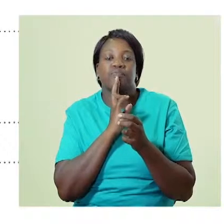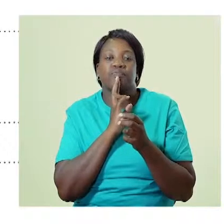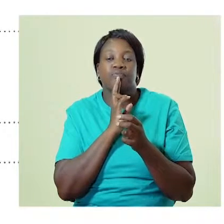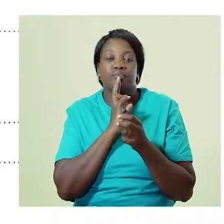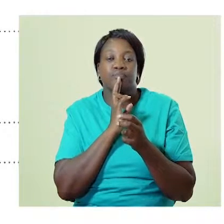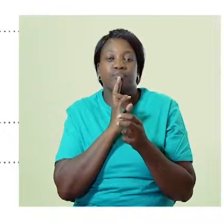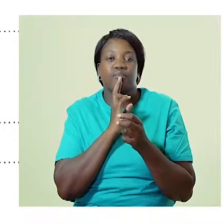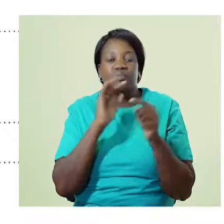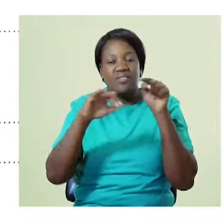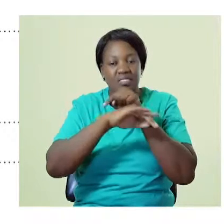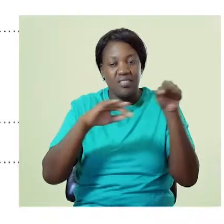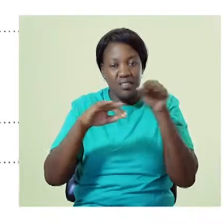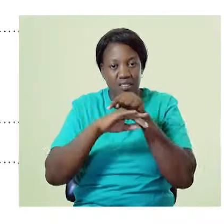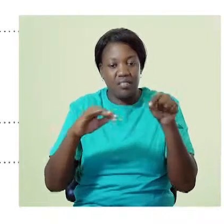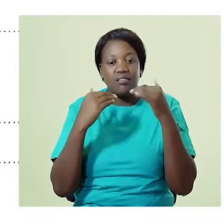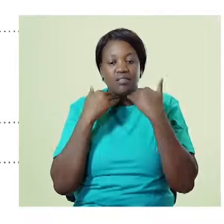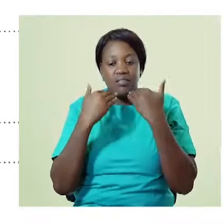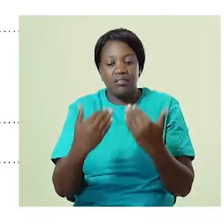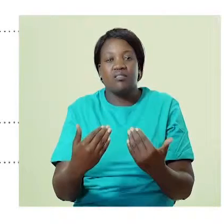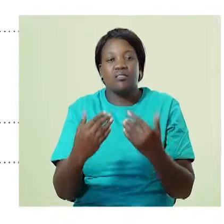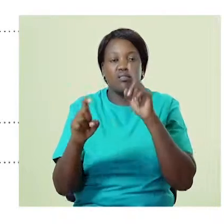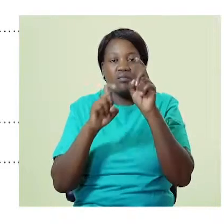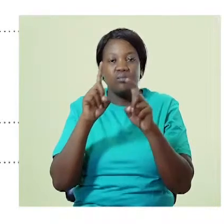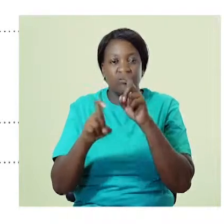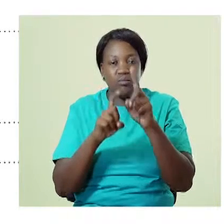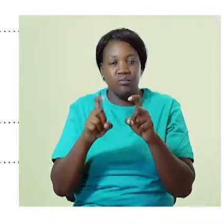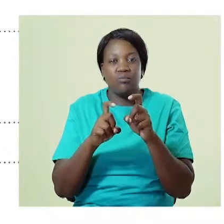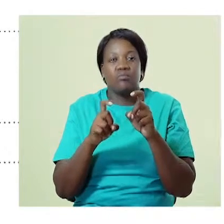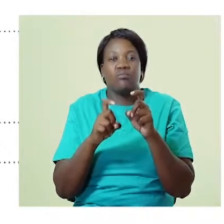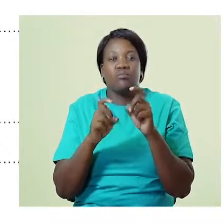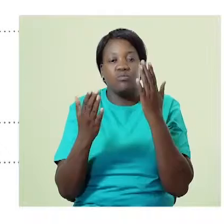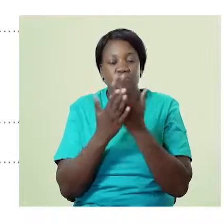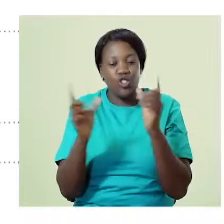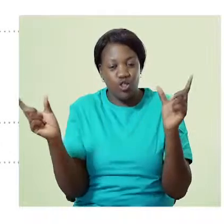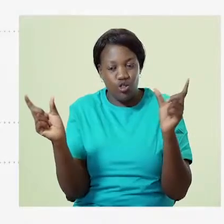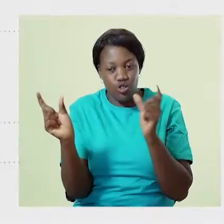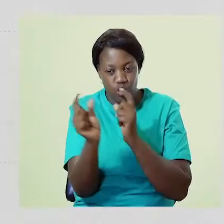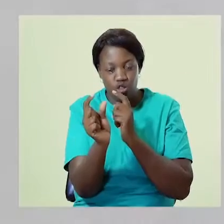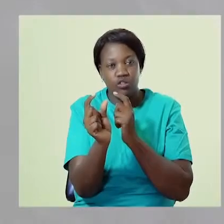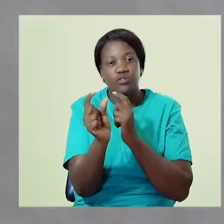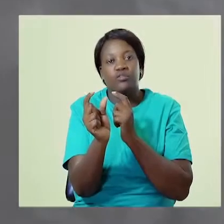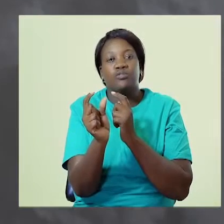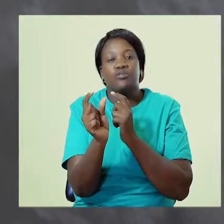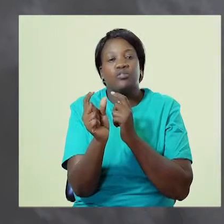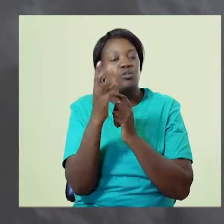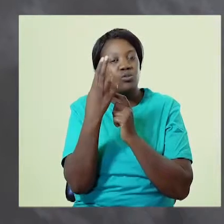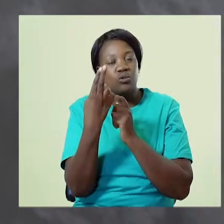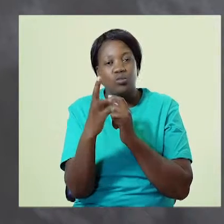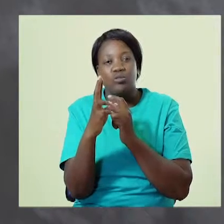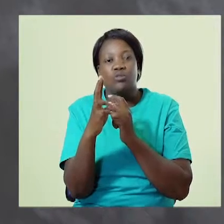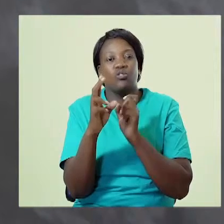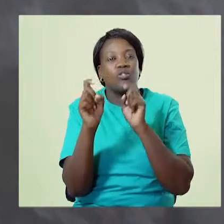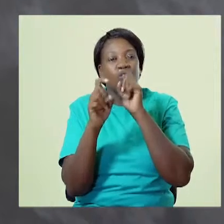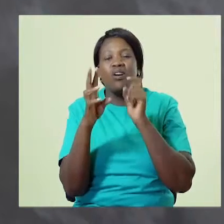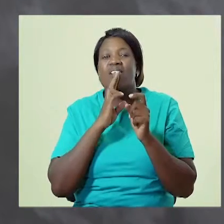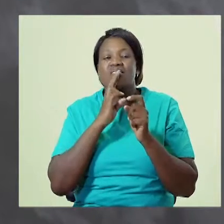this part, underline the key words and ensure that your answer is short. You are not required to give a